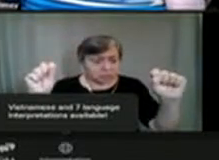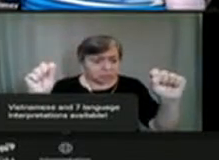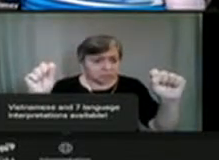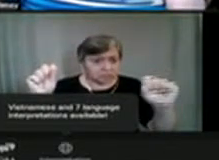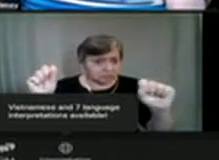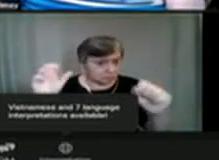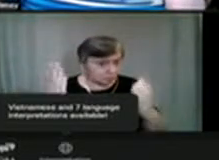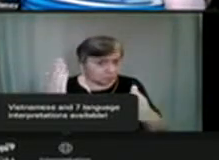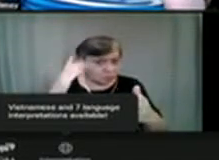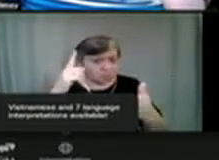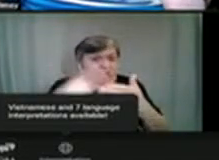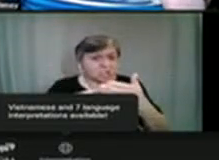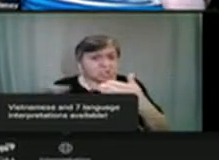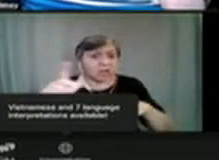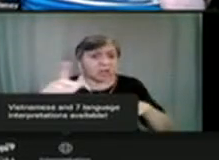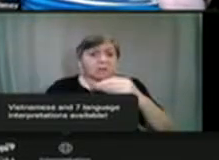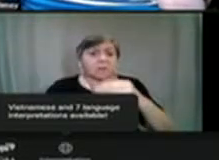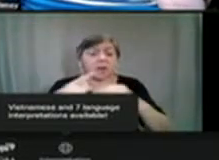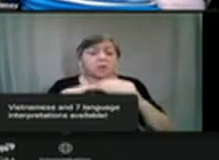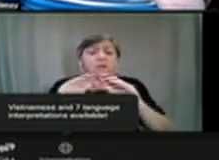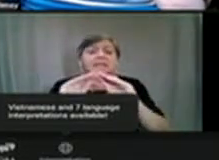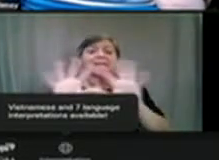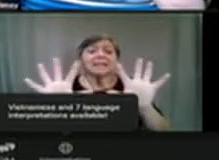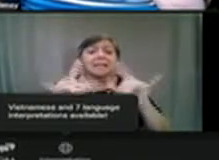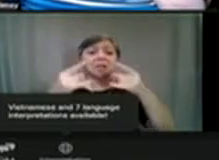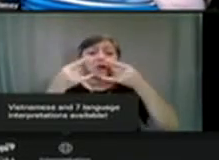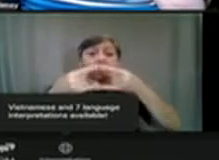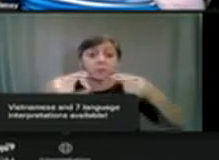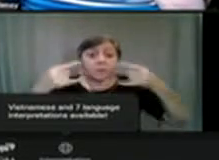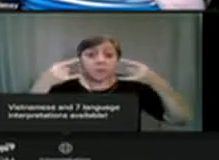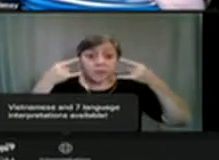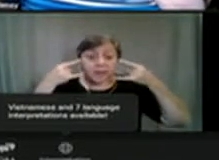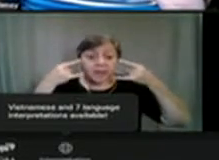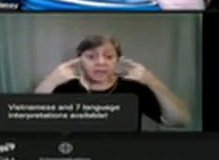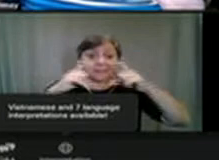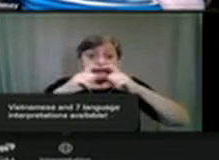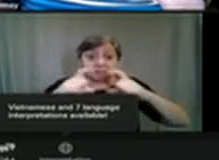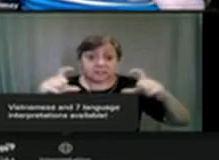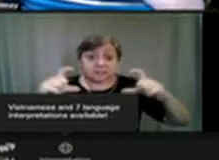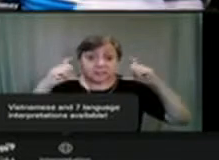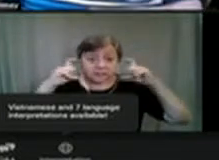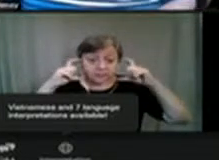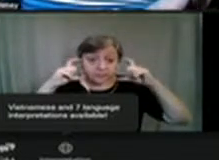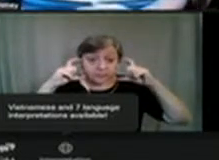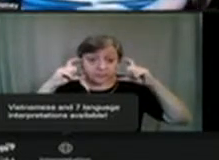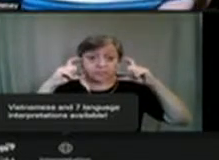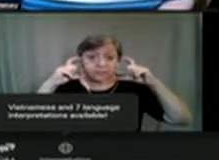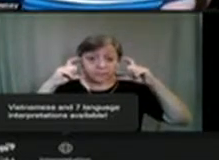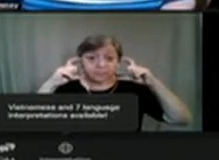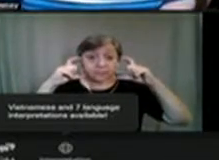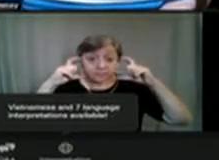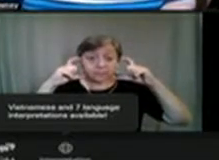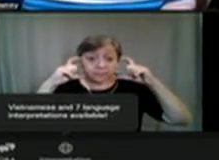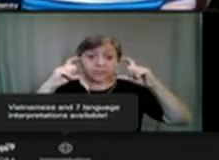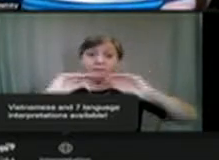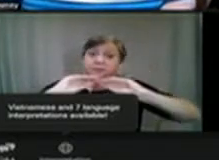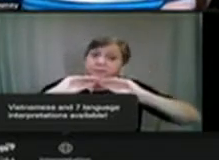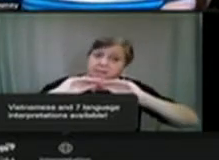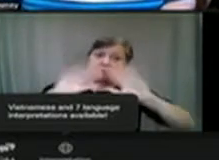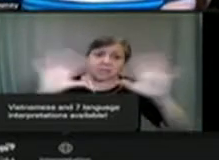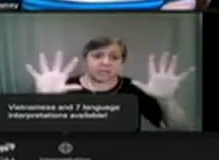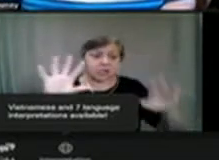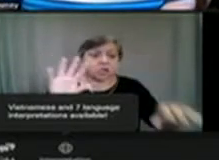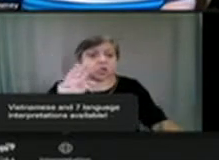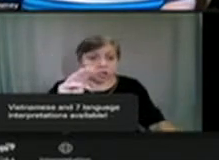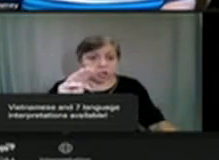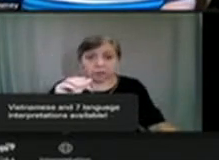clear masks. And and if we could really heavily invest, I think, in clear masks, particularly